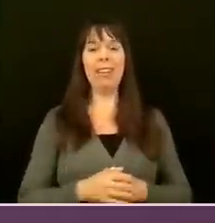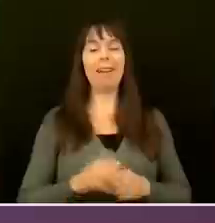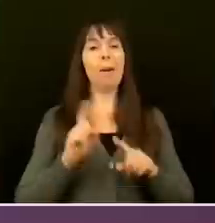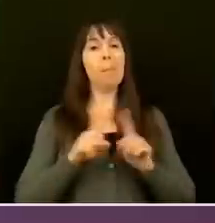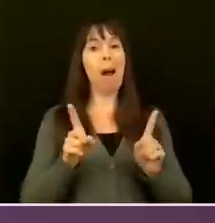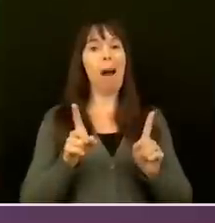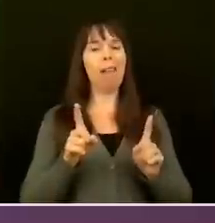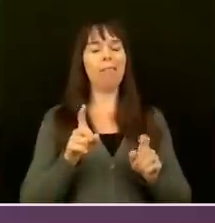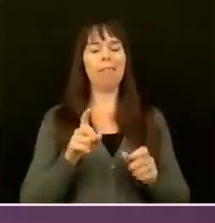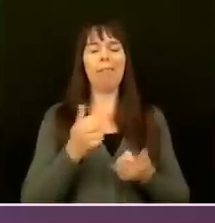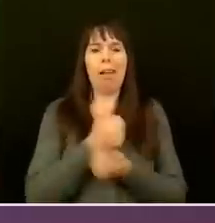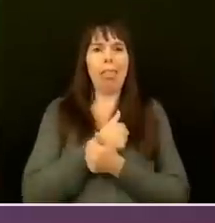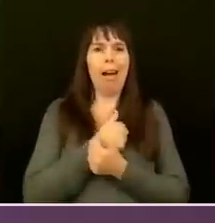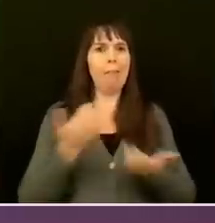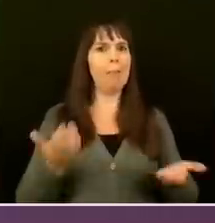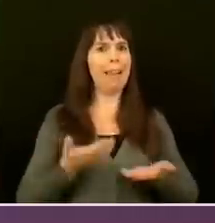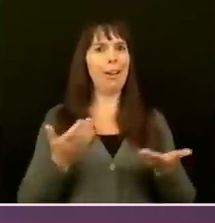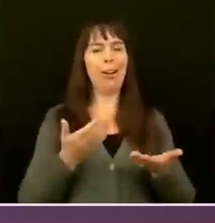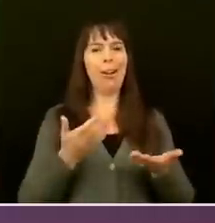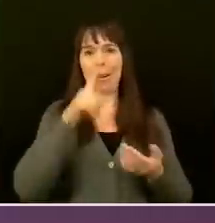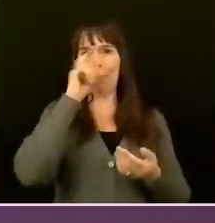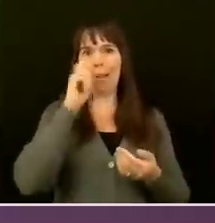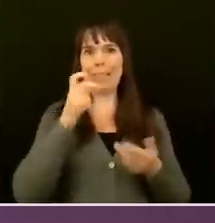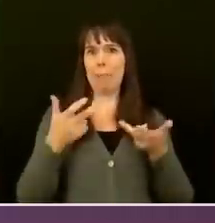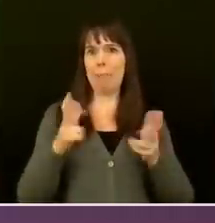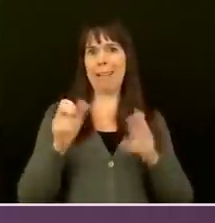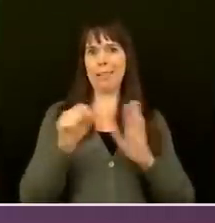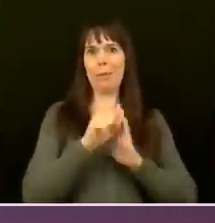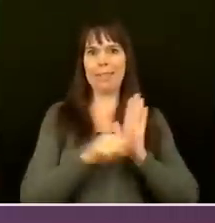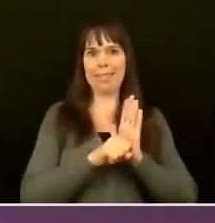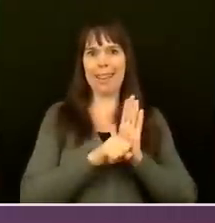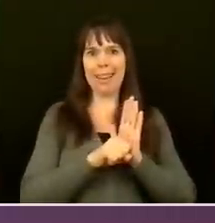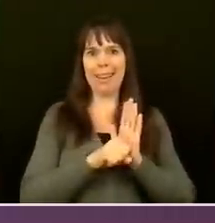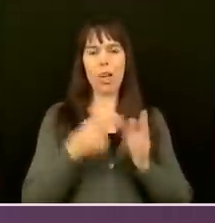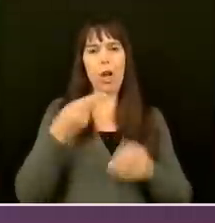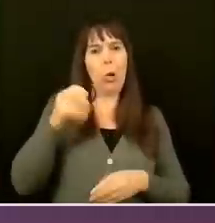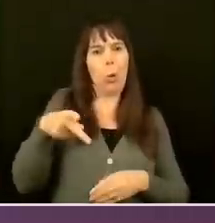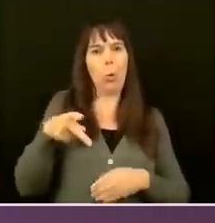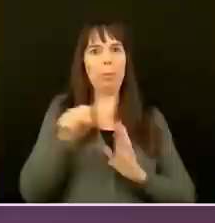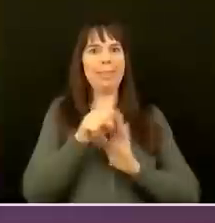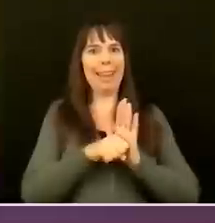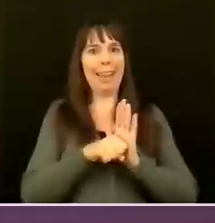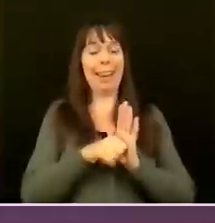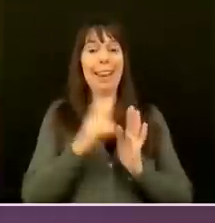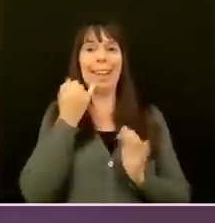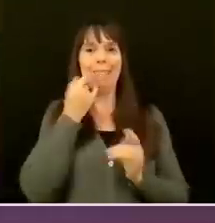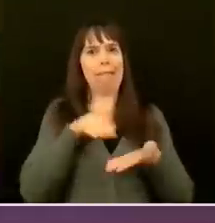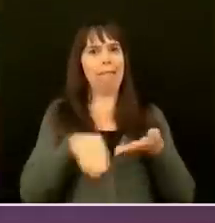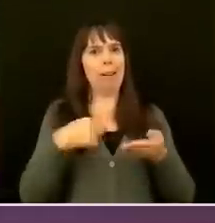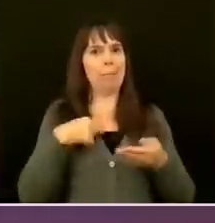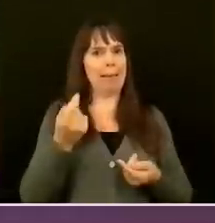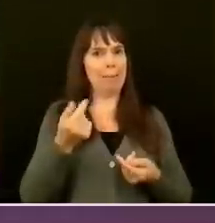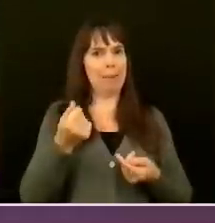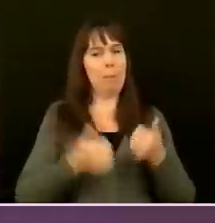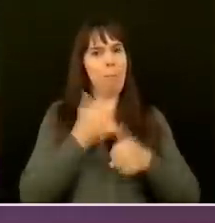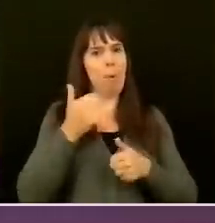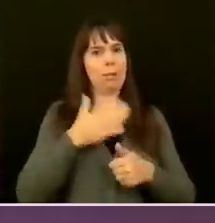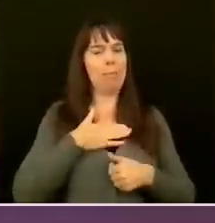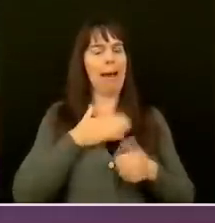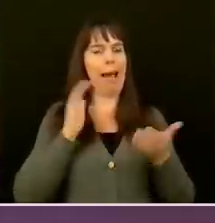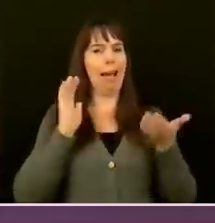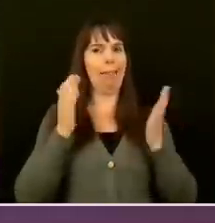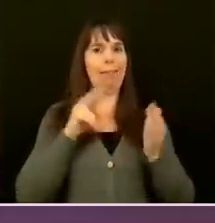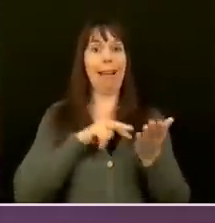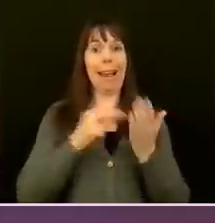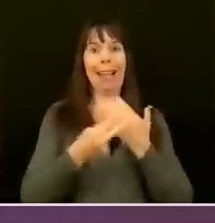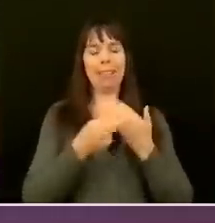I love being in North Carolina because it's a basketball state. It's a hoop state. And if you'll forgive me a little bit, most of my analogies revolve